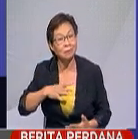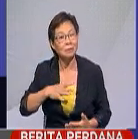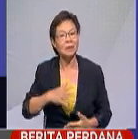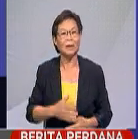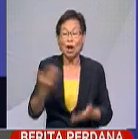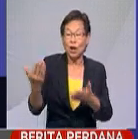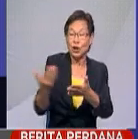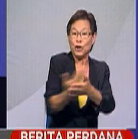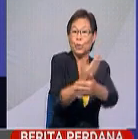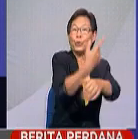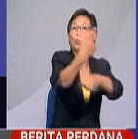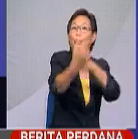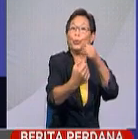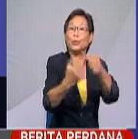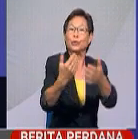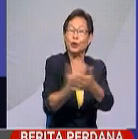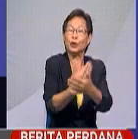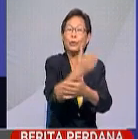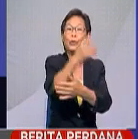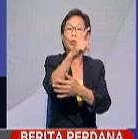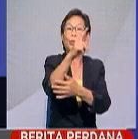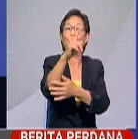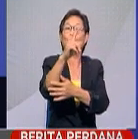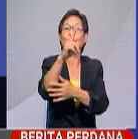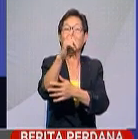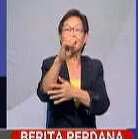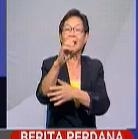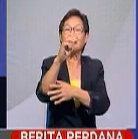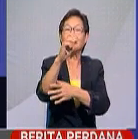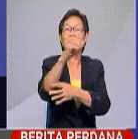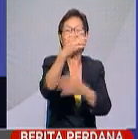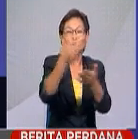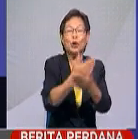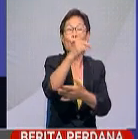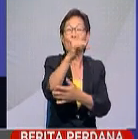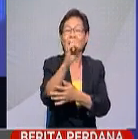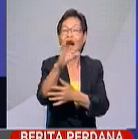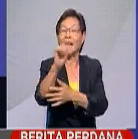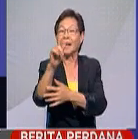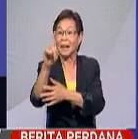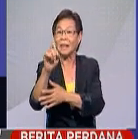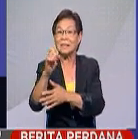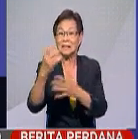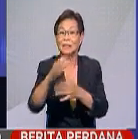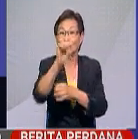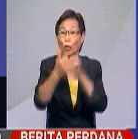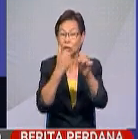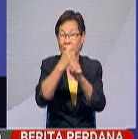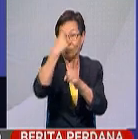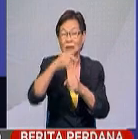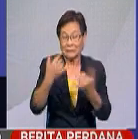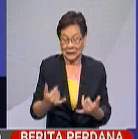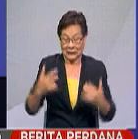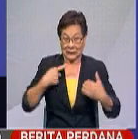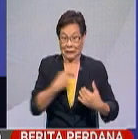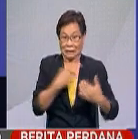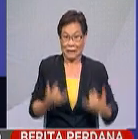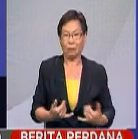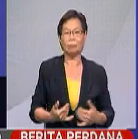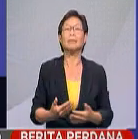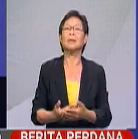new decade is upon us. We meet at a time when countries like